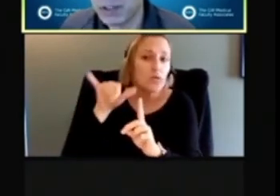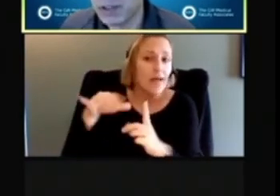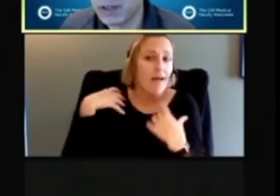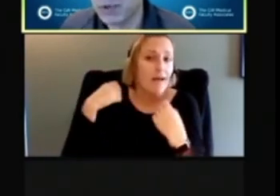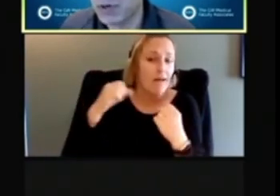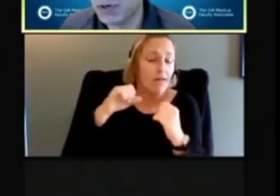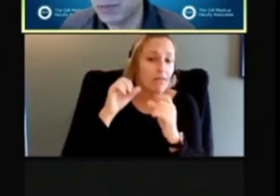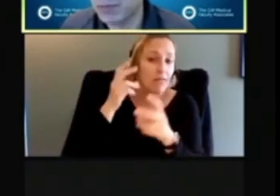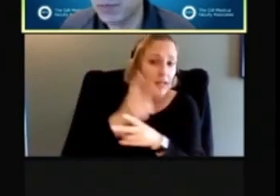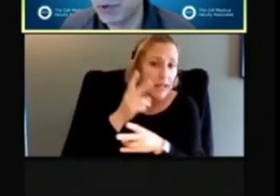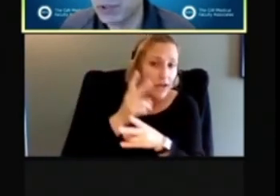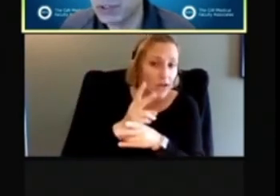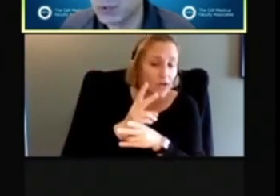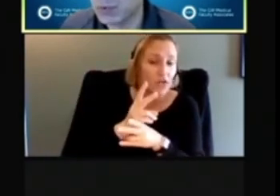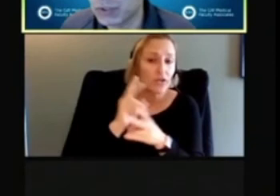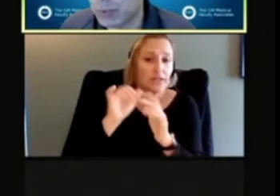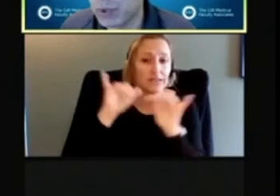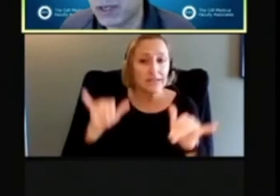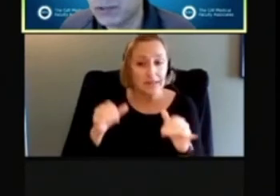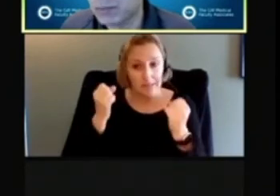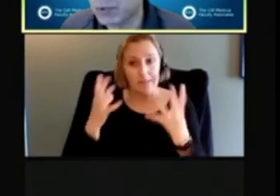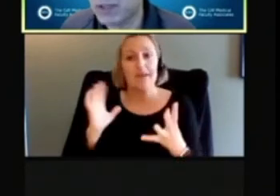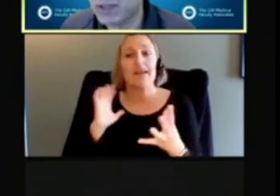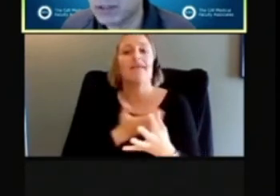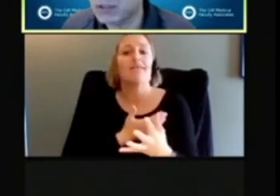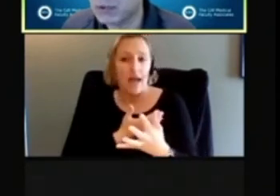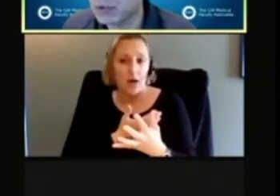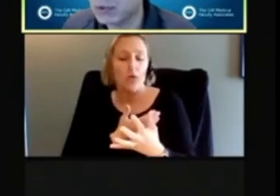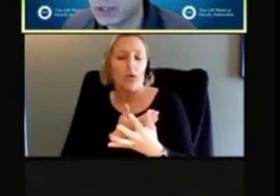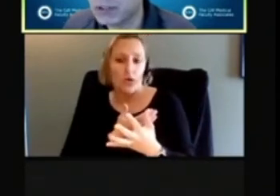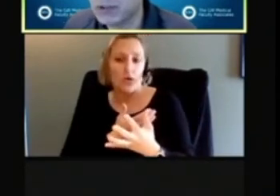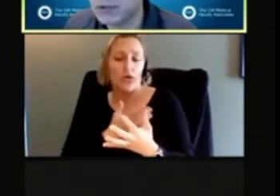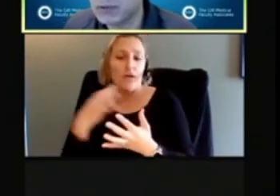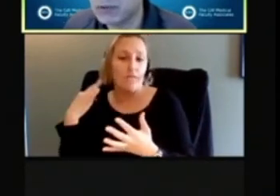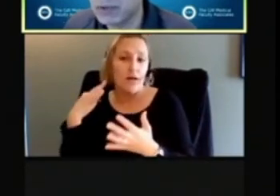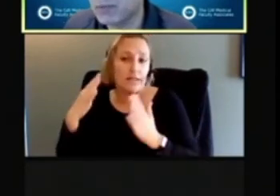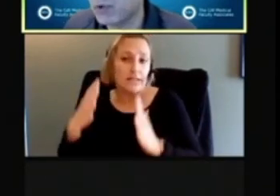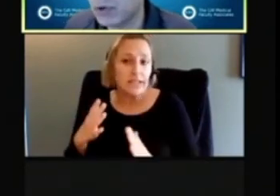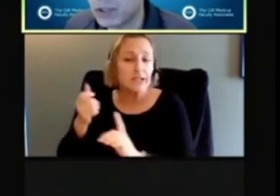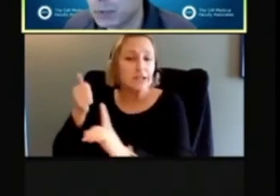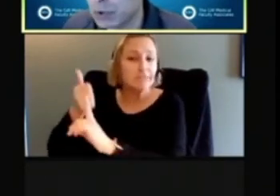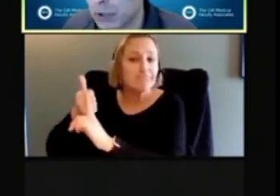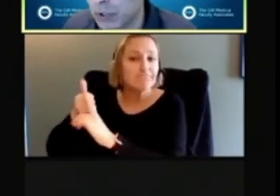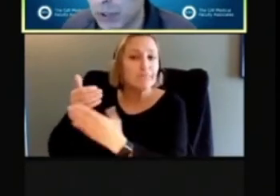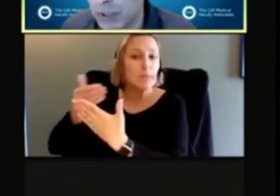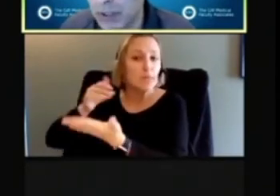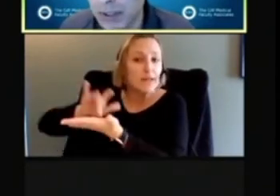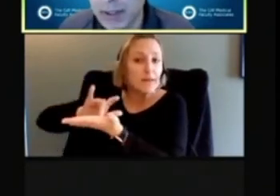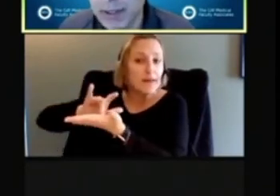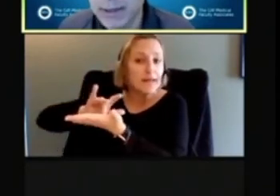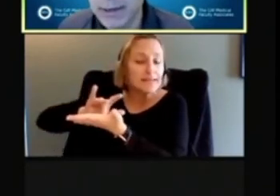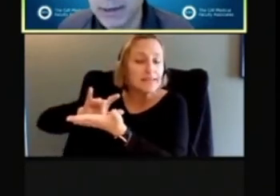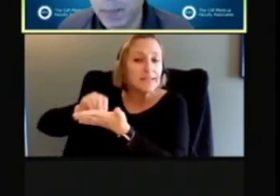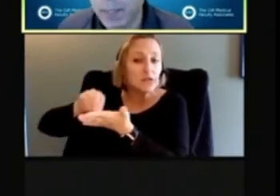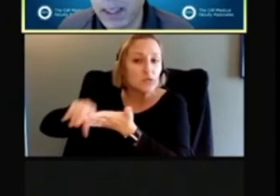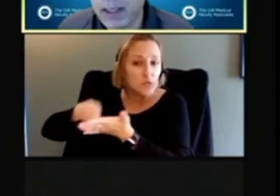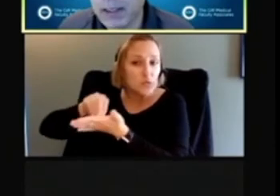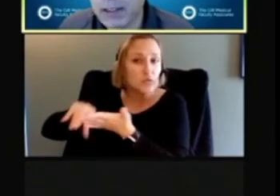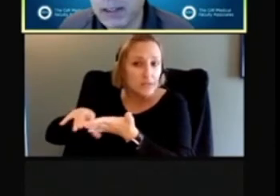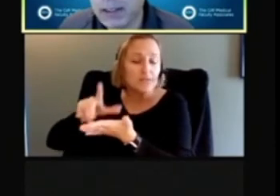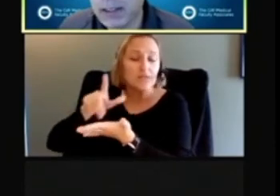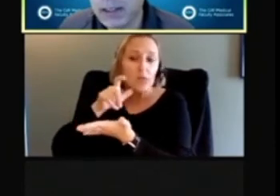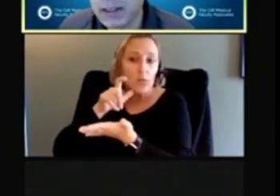them. I mean, a number of our volunteers were actually pre-medicine students who wanted to get more exposure in the community. From